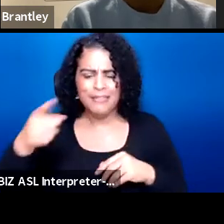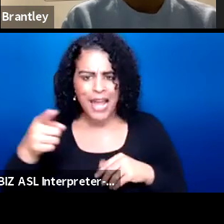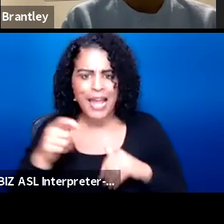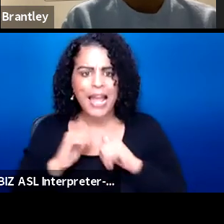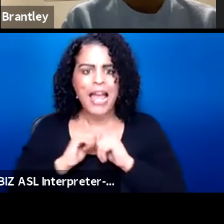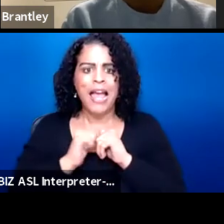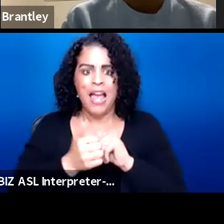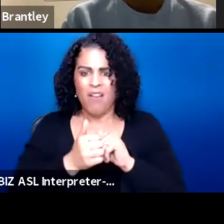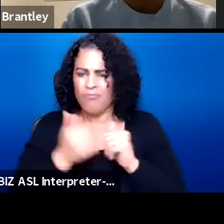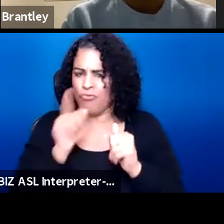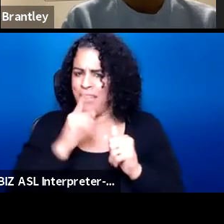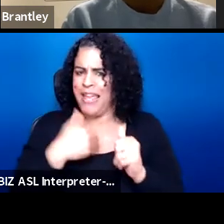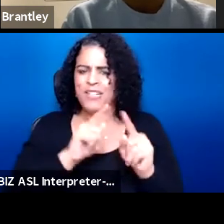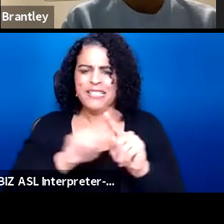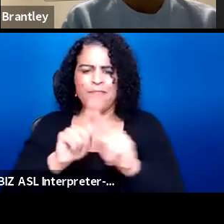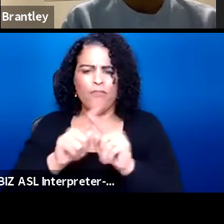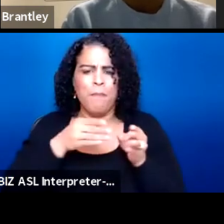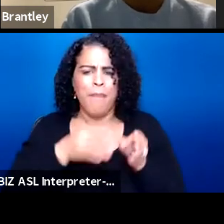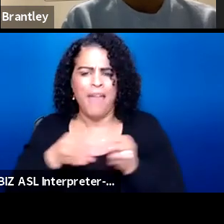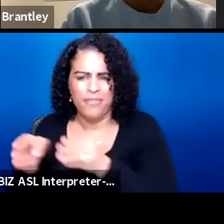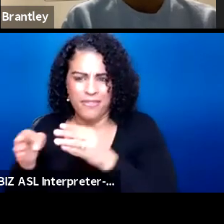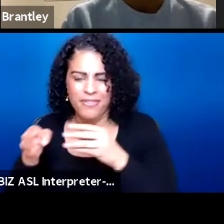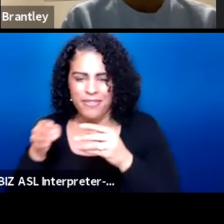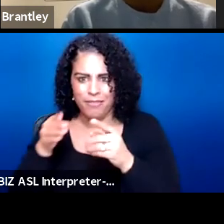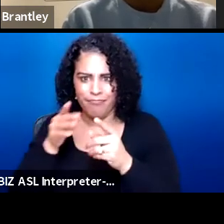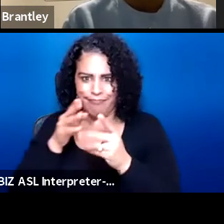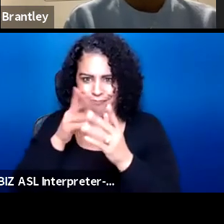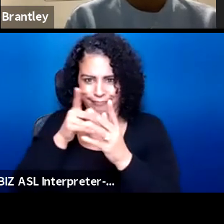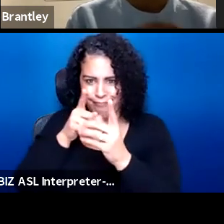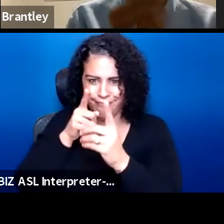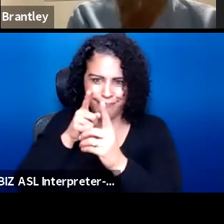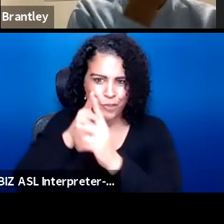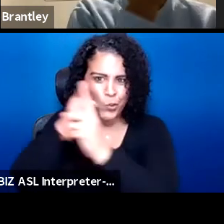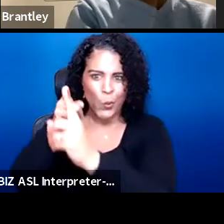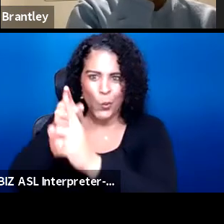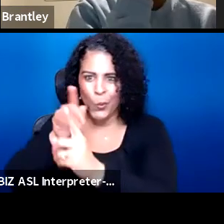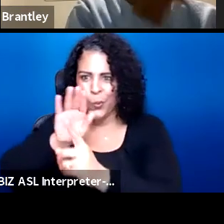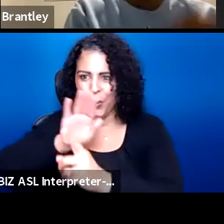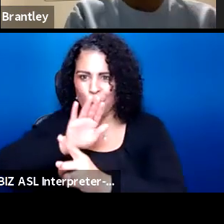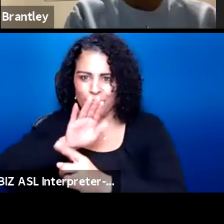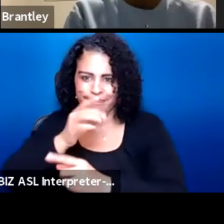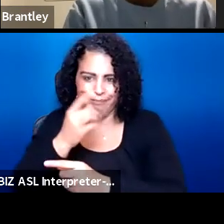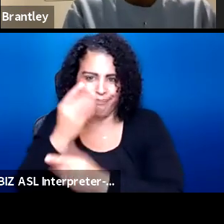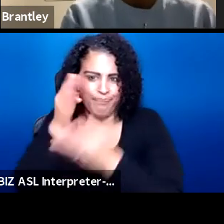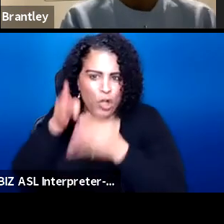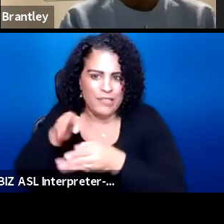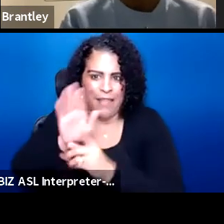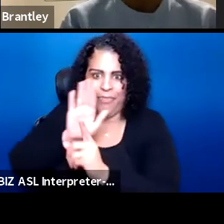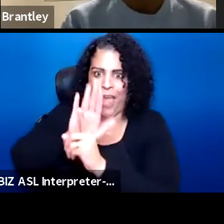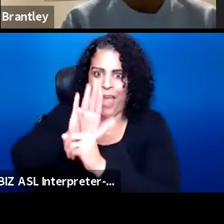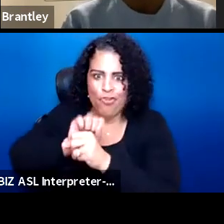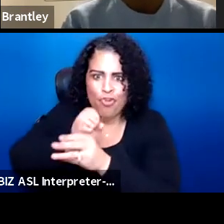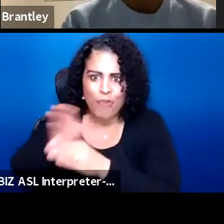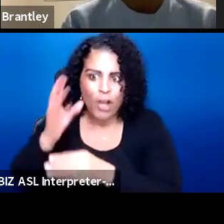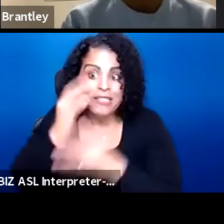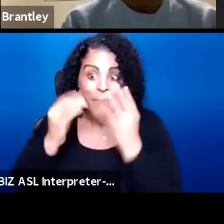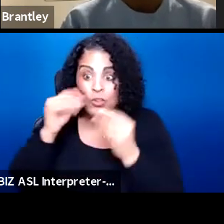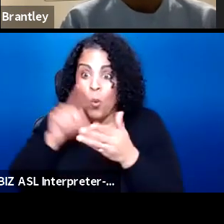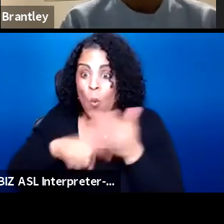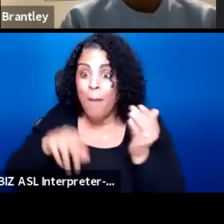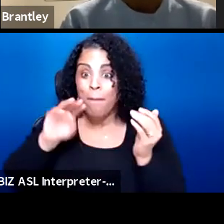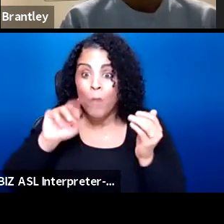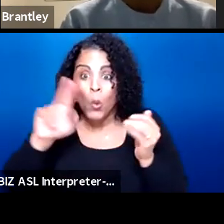there are various different paths, I guess, towards, you know, one's career, and experience is just what Mooks is talking about. It's